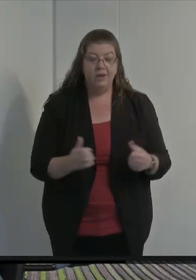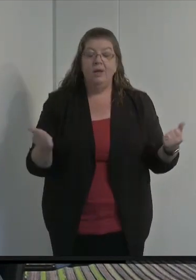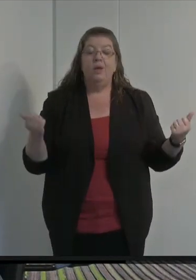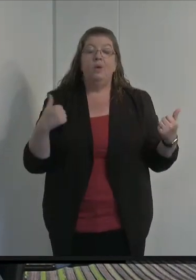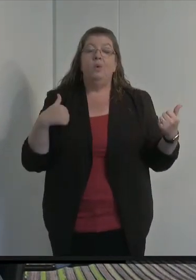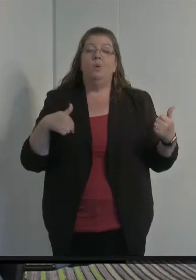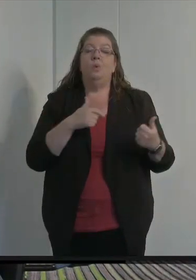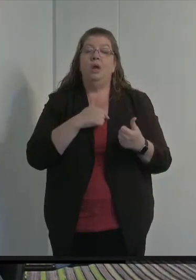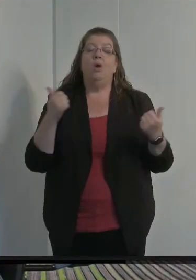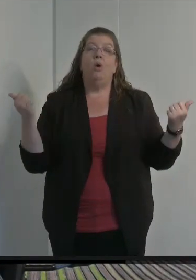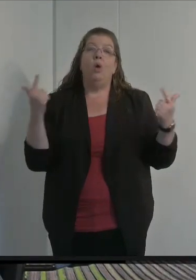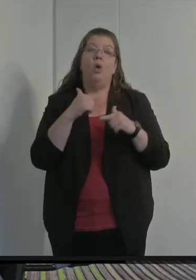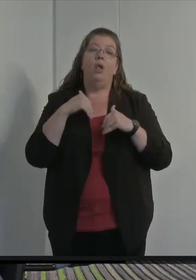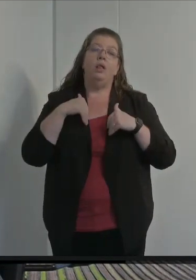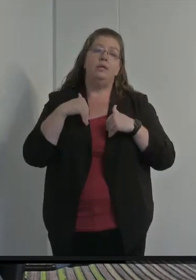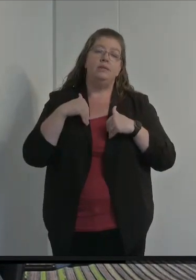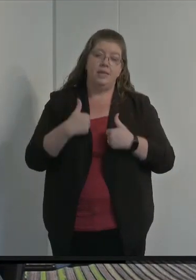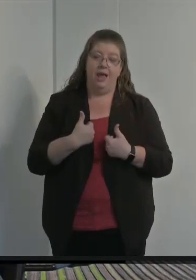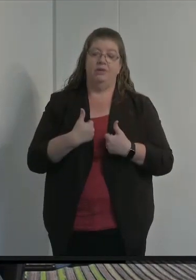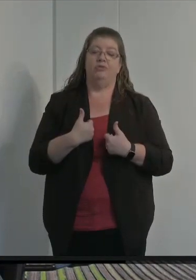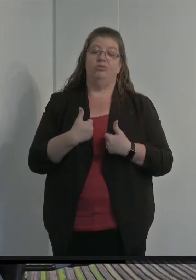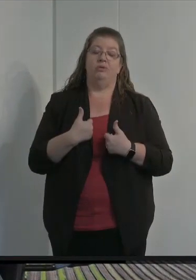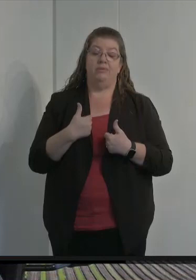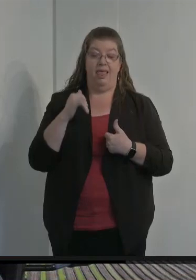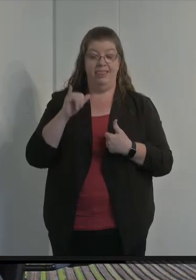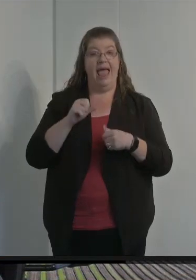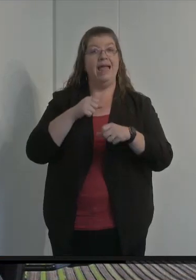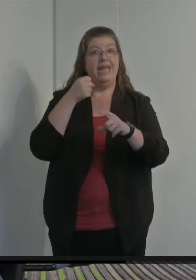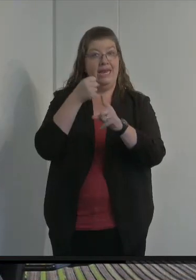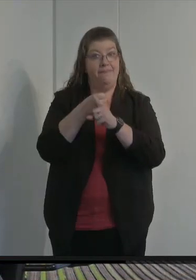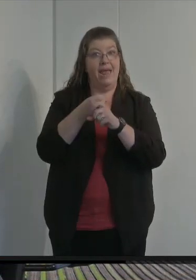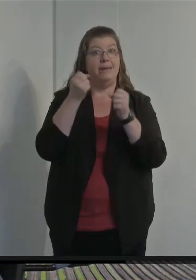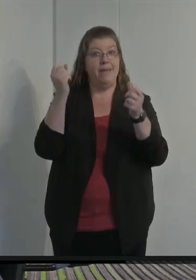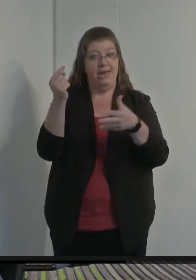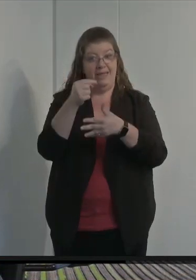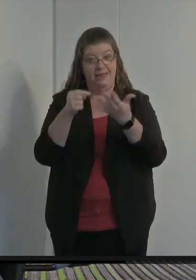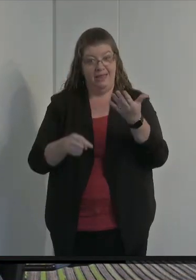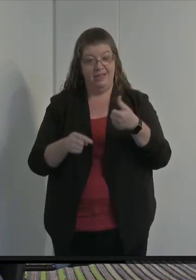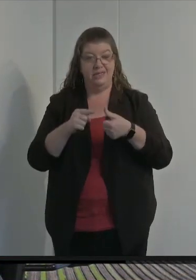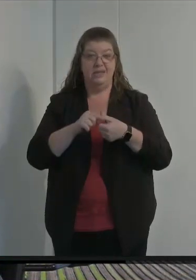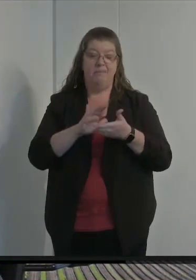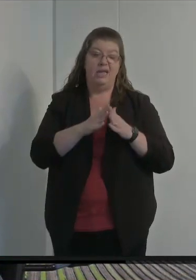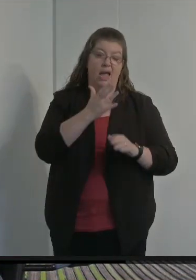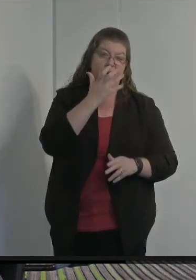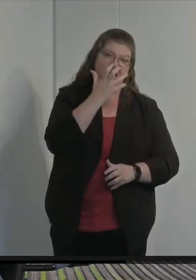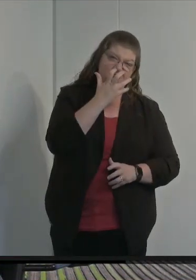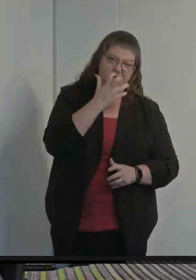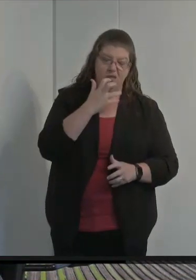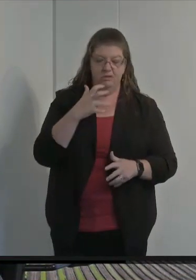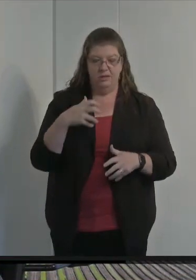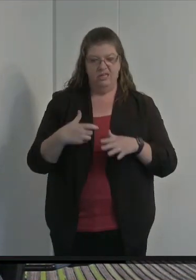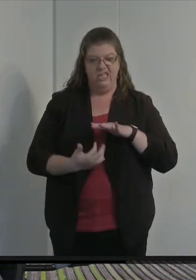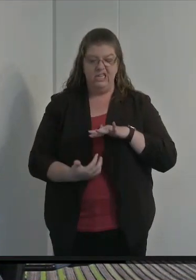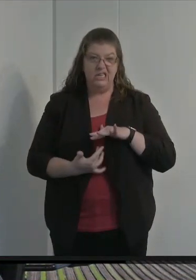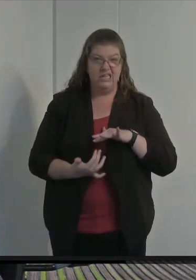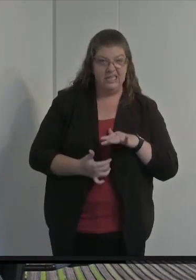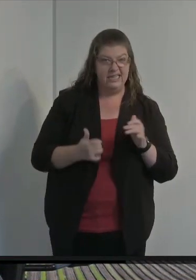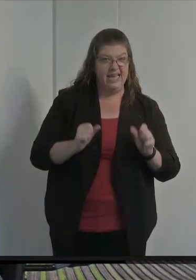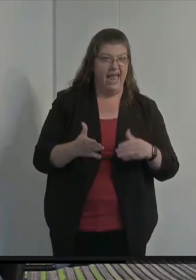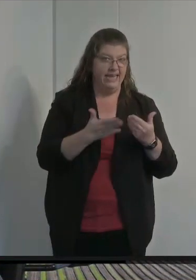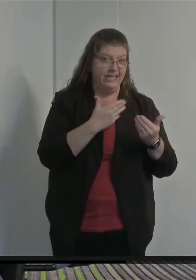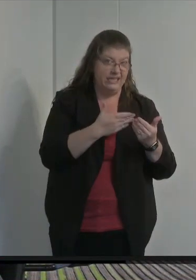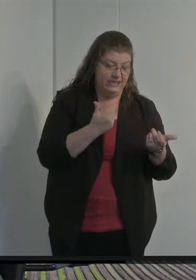tired. Being tired impacts many things, including being irritable or short with ourselves or